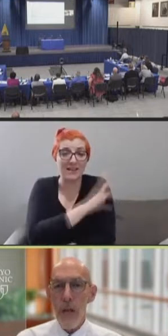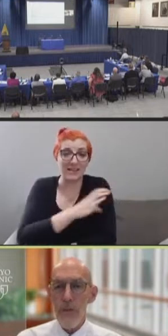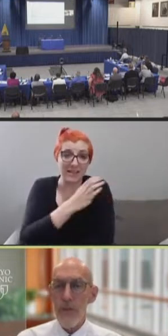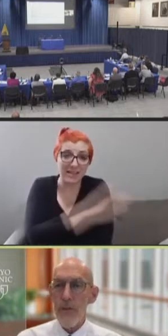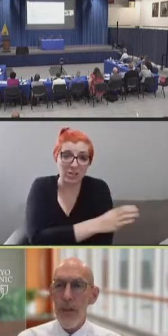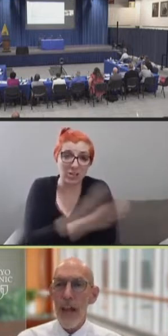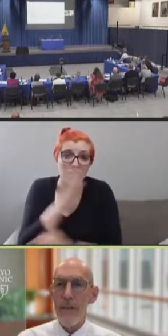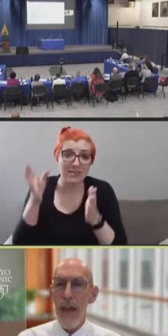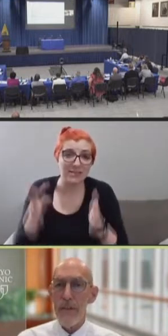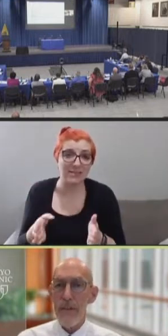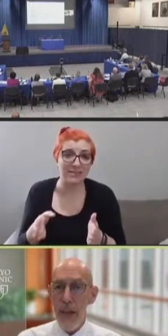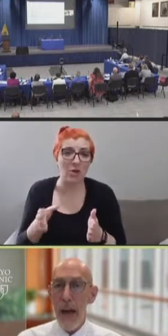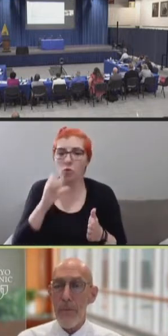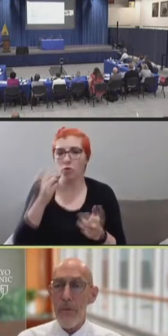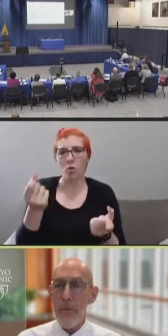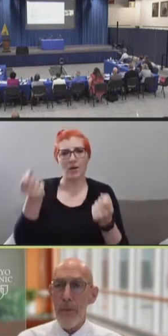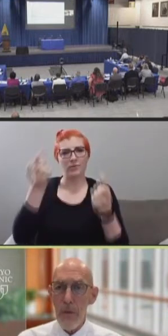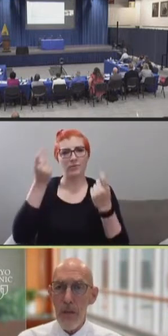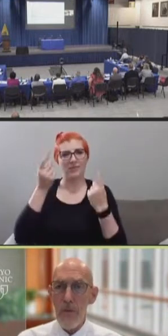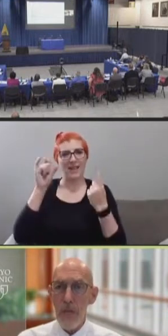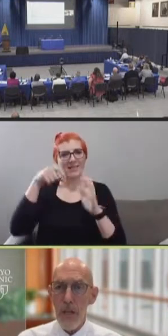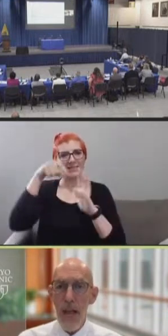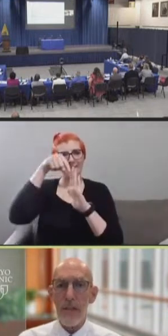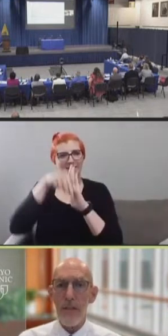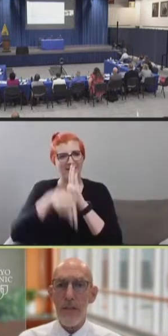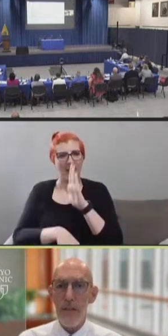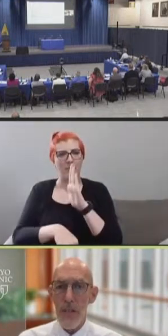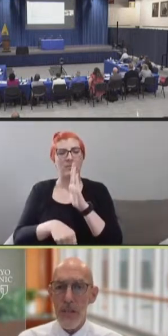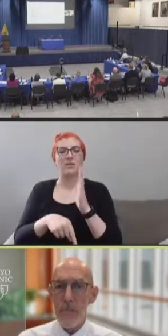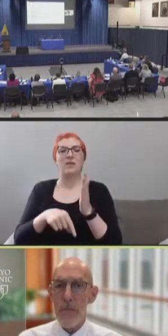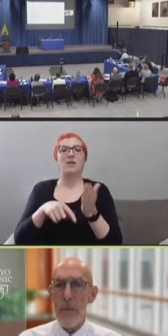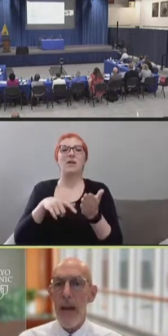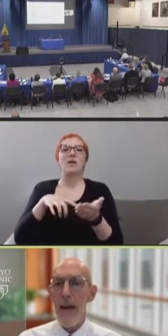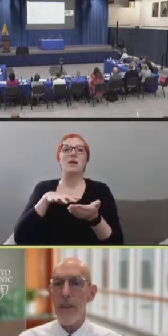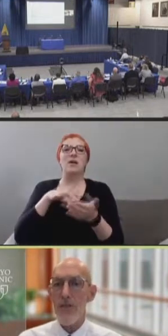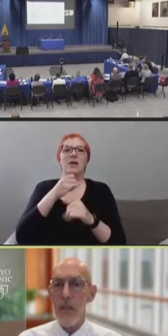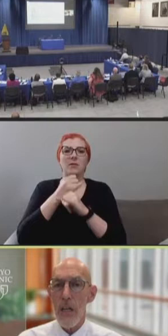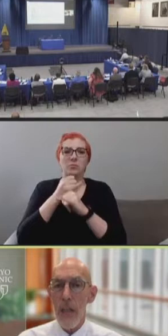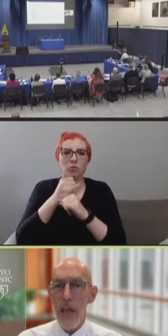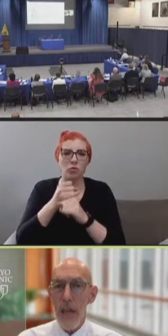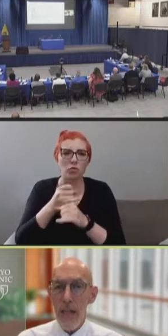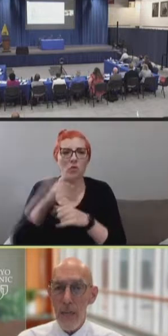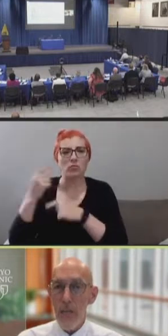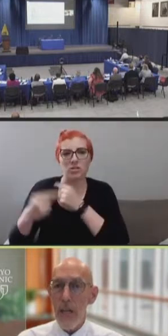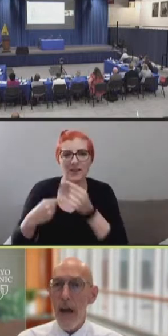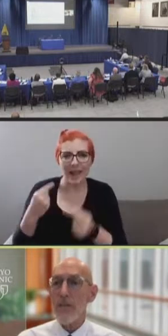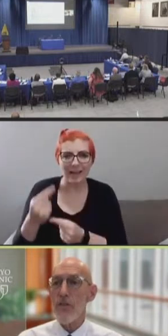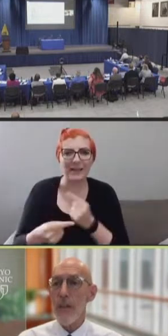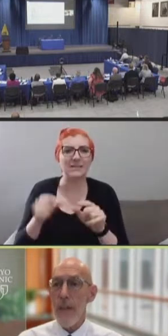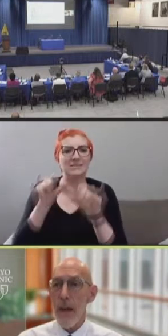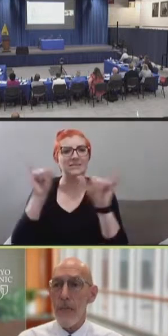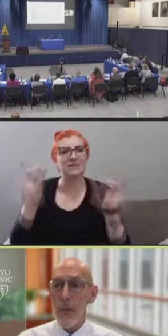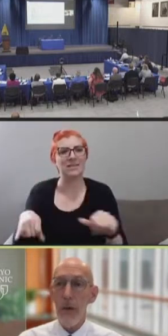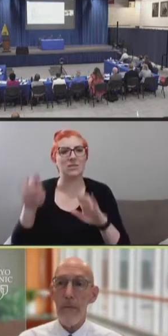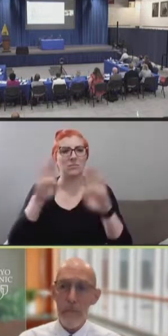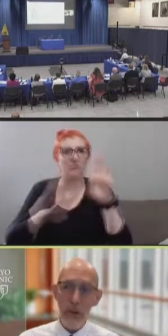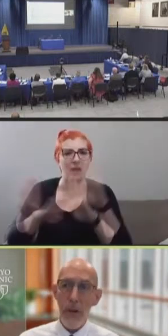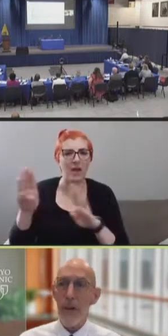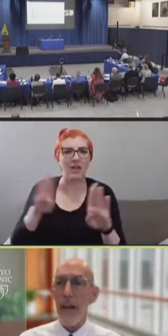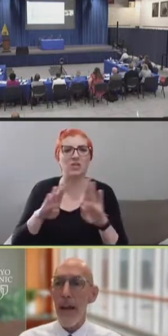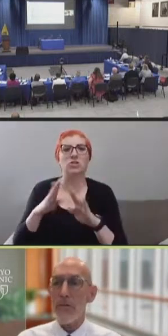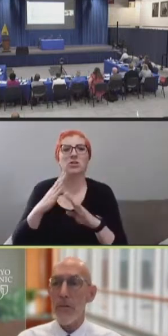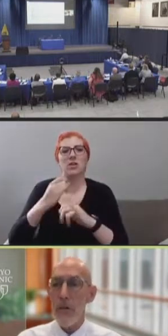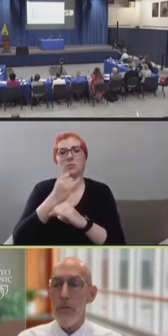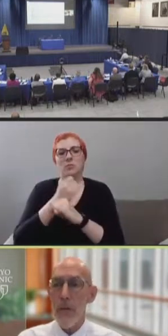don't understand at depth immunogenetics, systems biology, and immunology. And therefore, sort